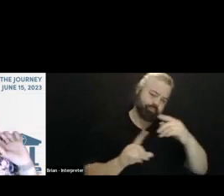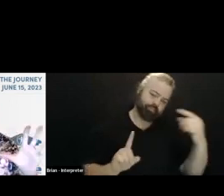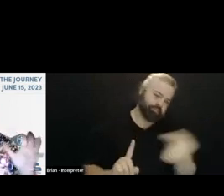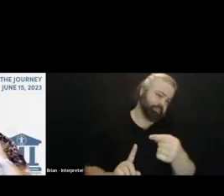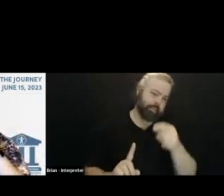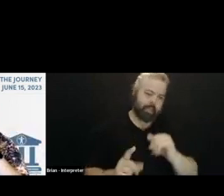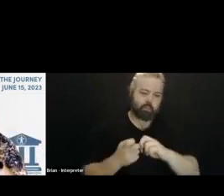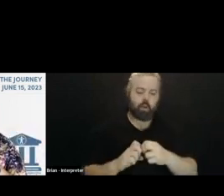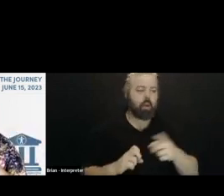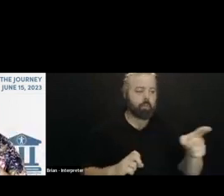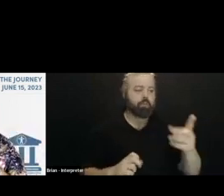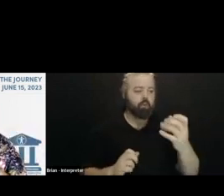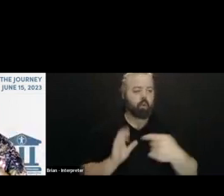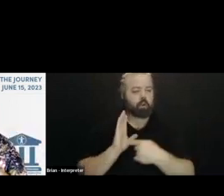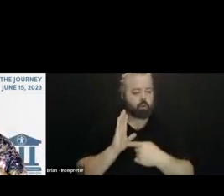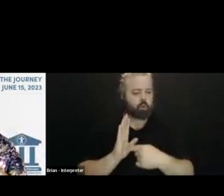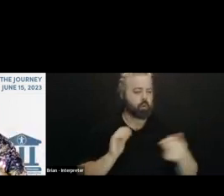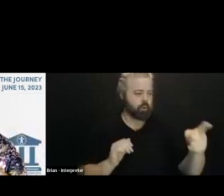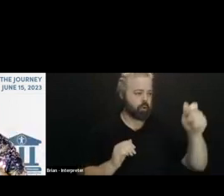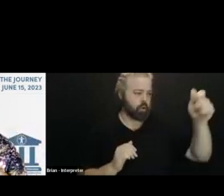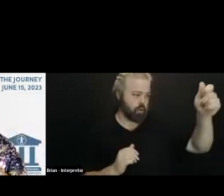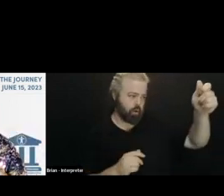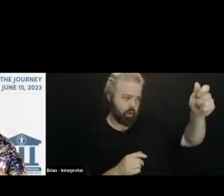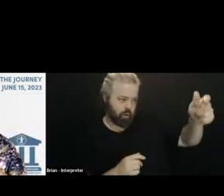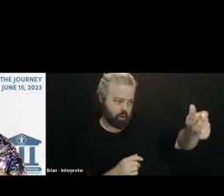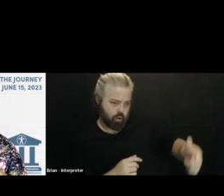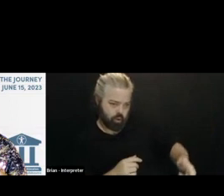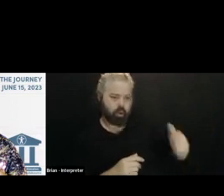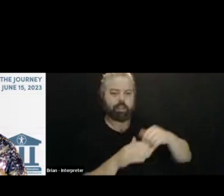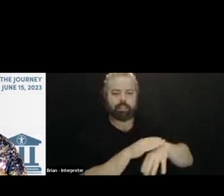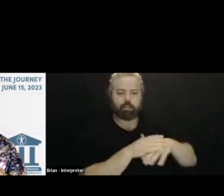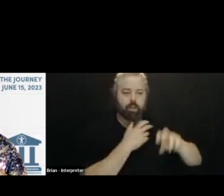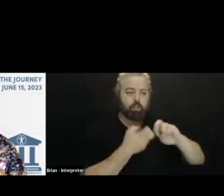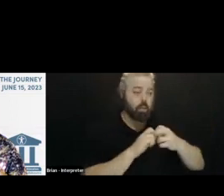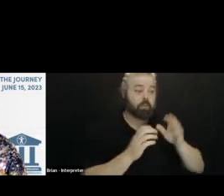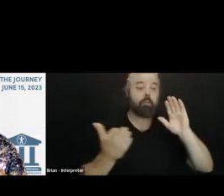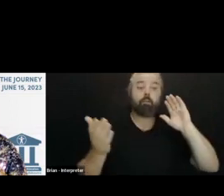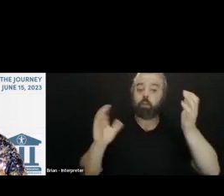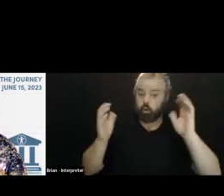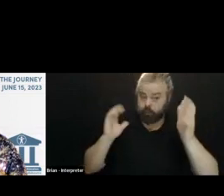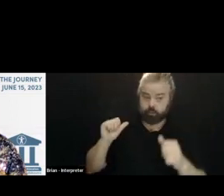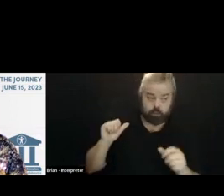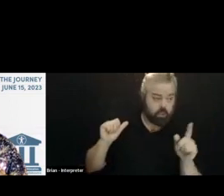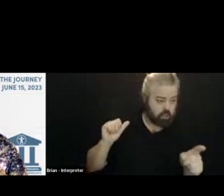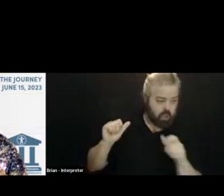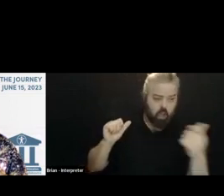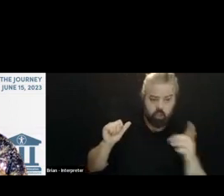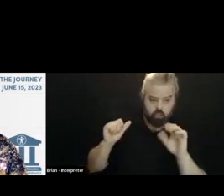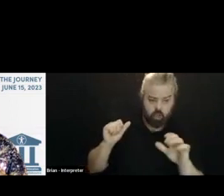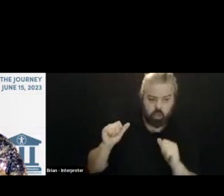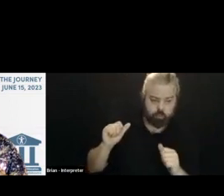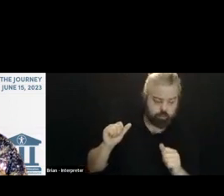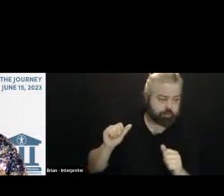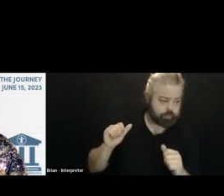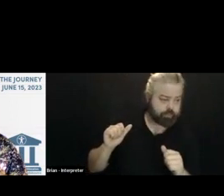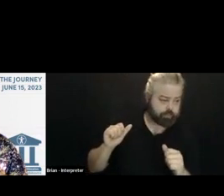to show you this that has all of these accessibility problems versus this document where if